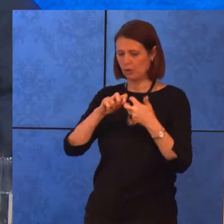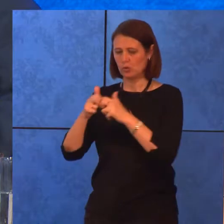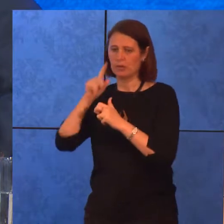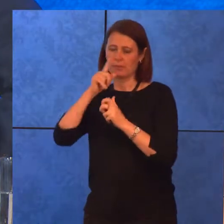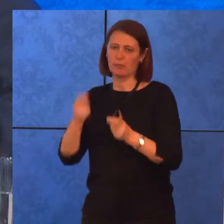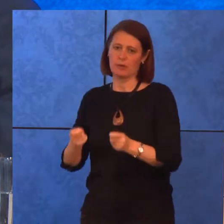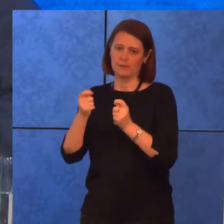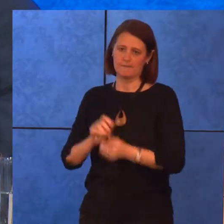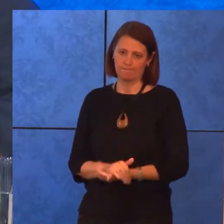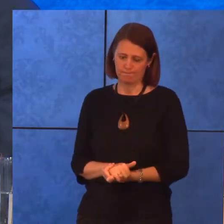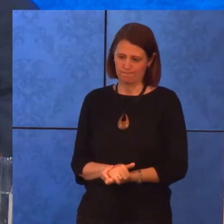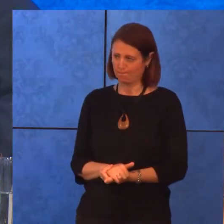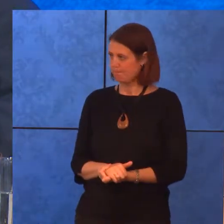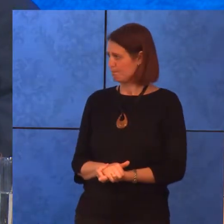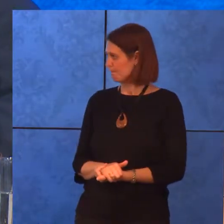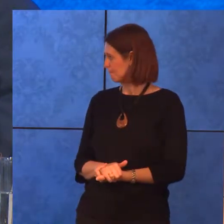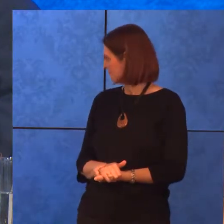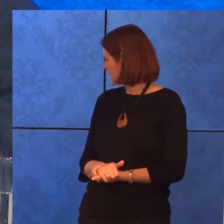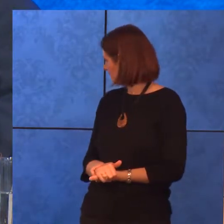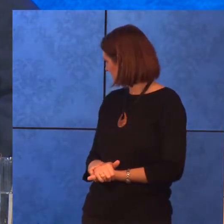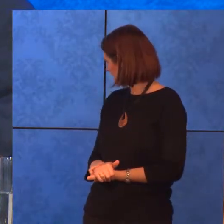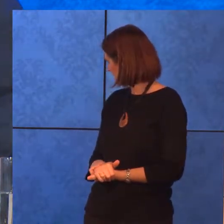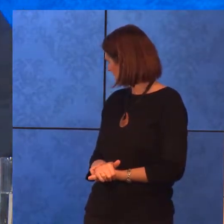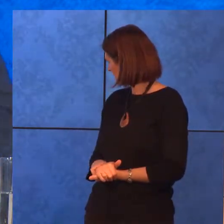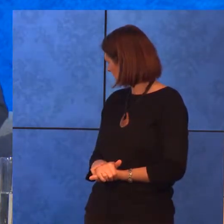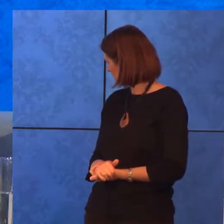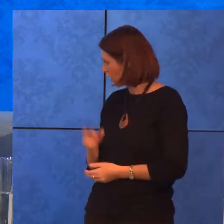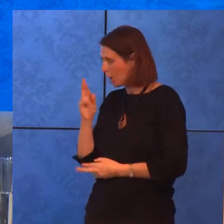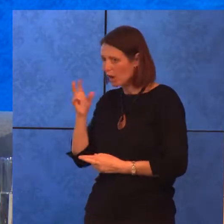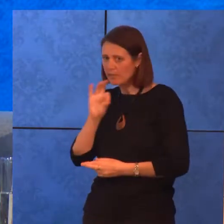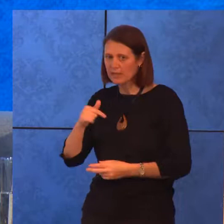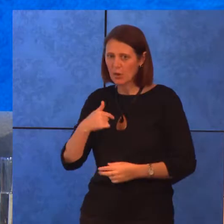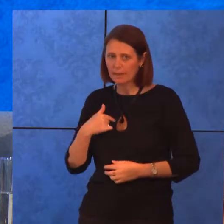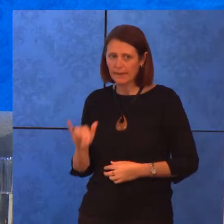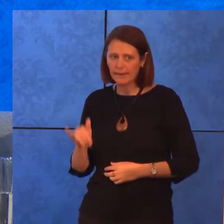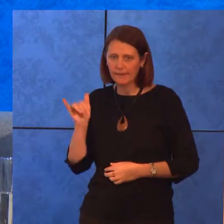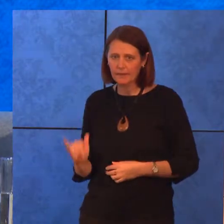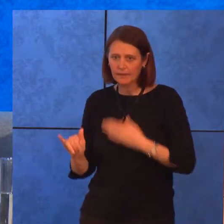raising. At the forum, I hope that's not me. I think it is.